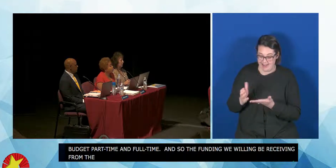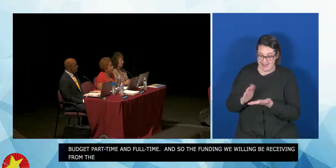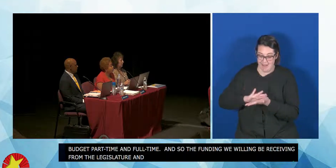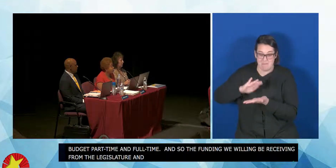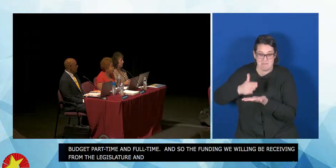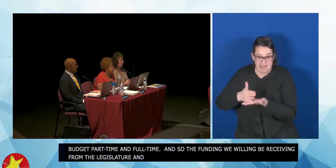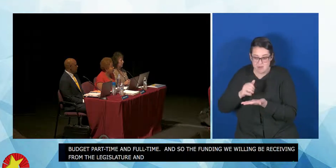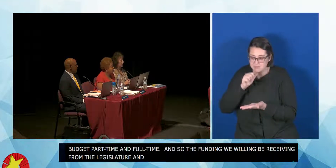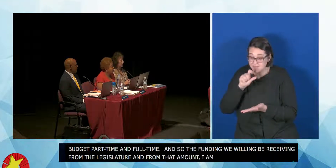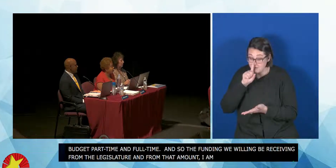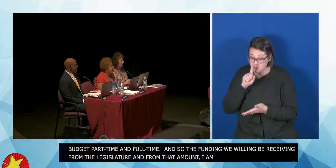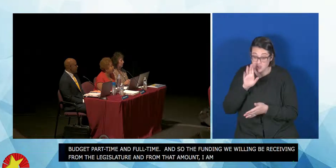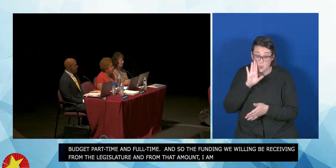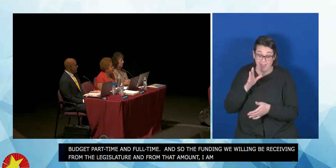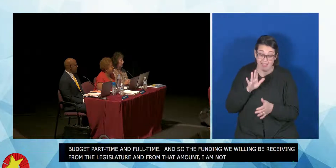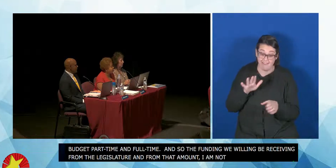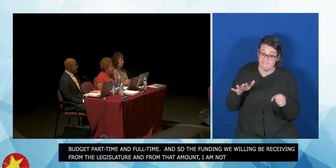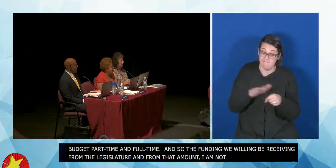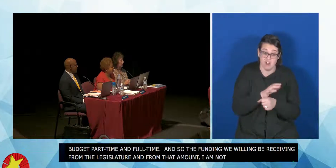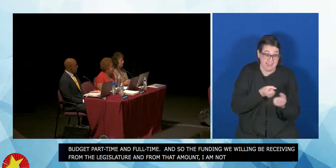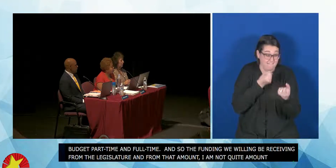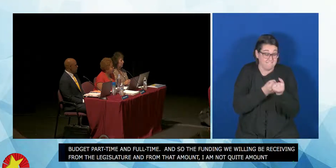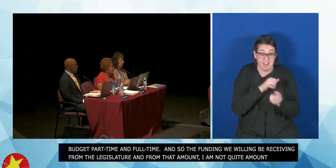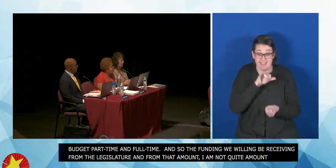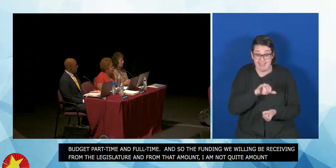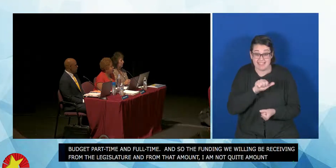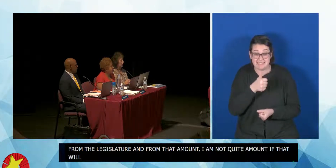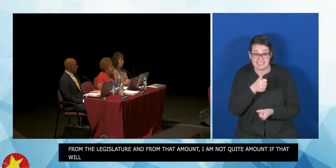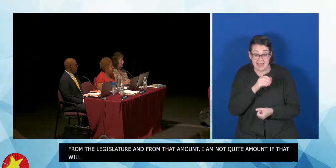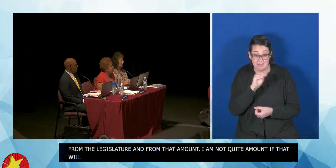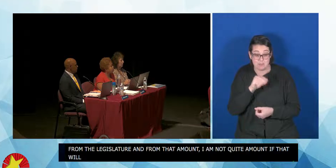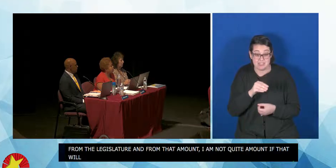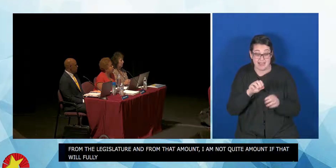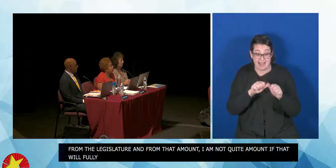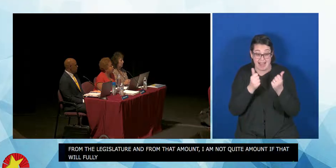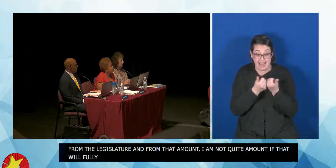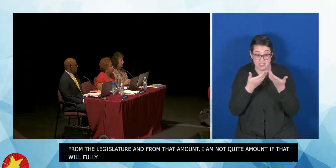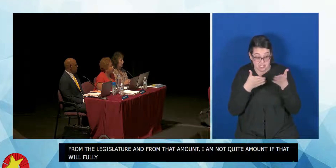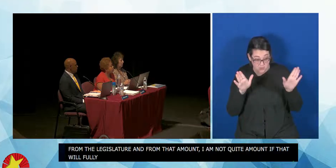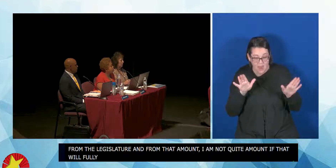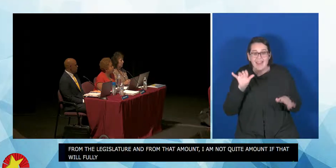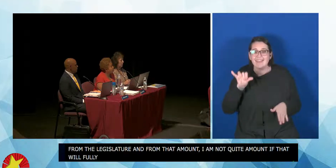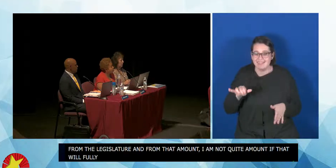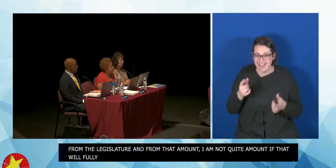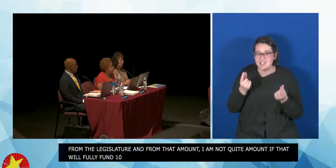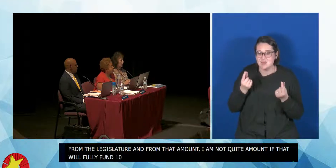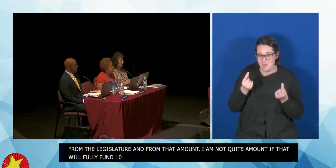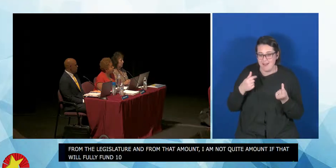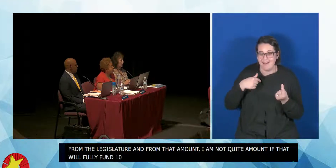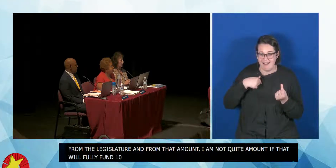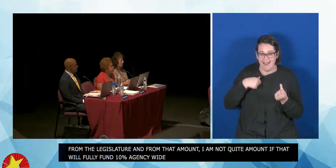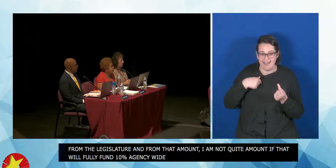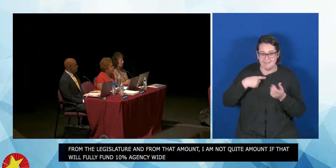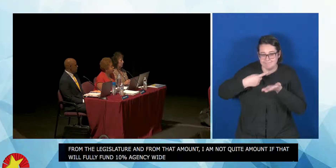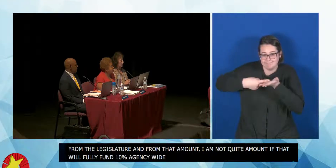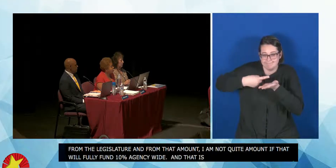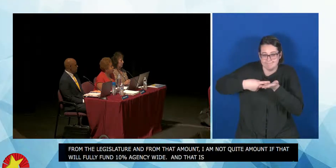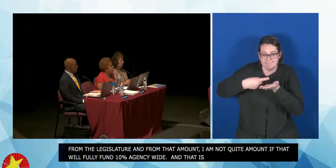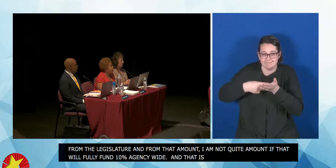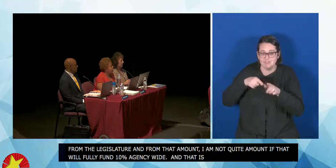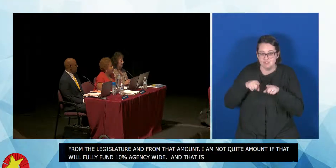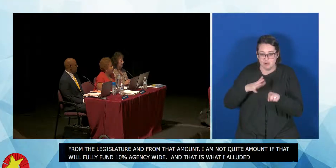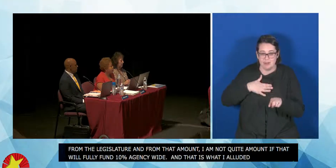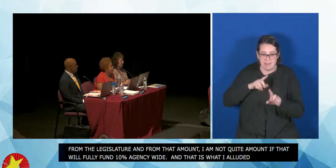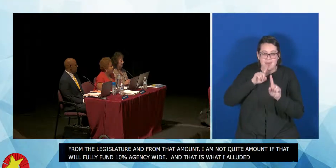it's going to fully fund the 10% agency-wide, and that, again, is what I alluded to in my report, that I will need to